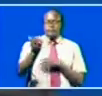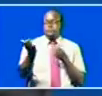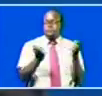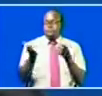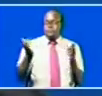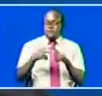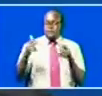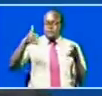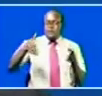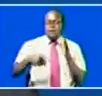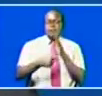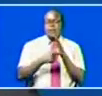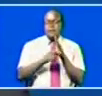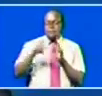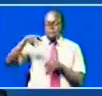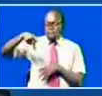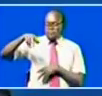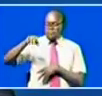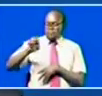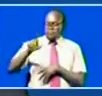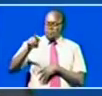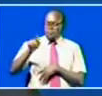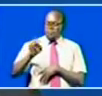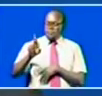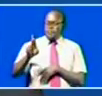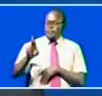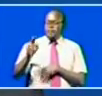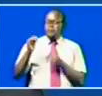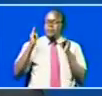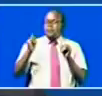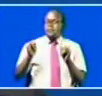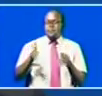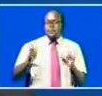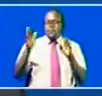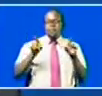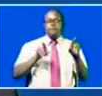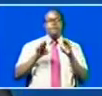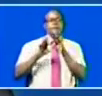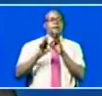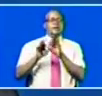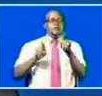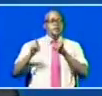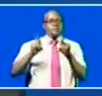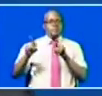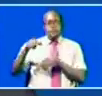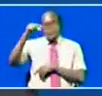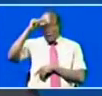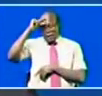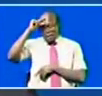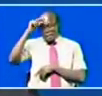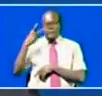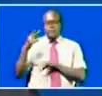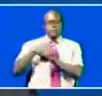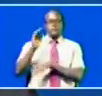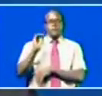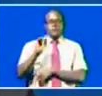Right now, my name is Peter Wakaba. Now, in what may be an innovative new direction for cultural tourism that not even government has seen coming,